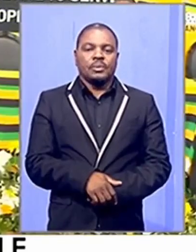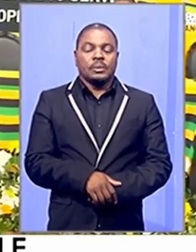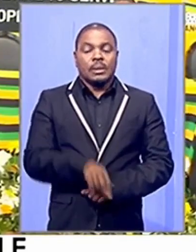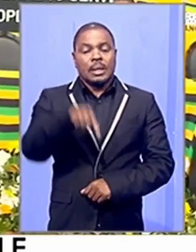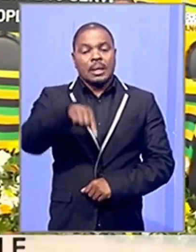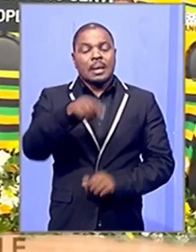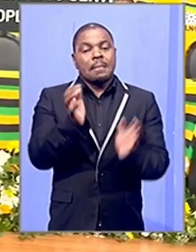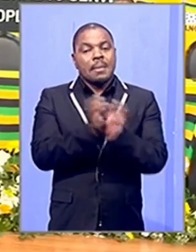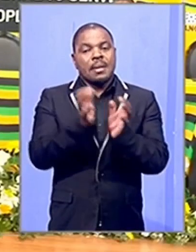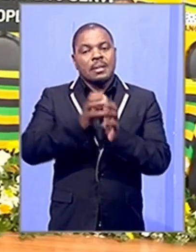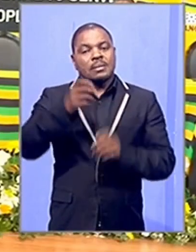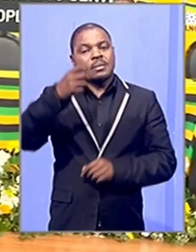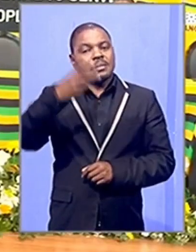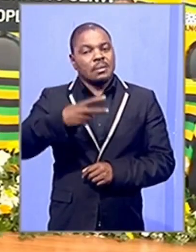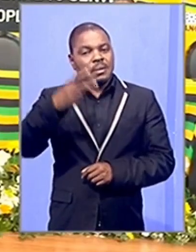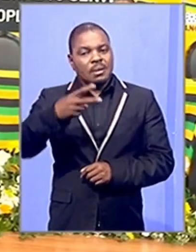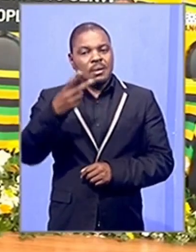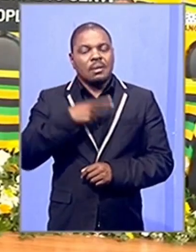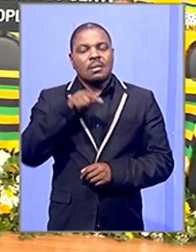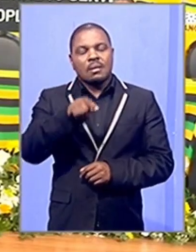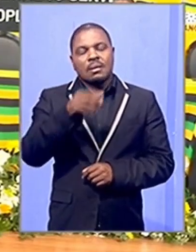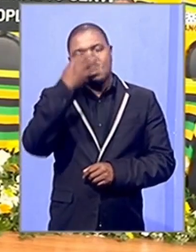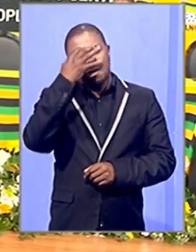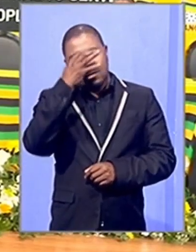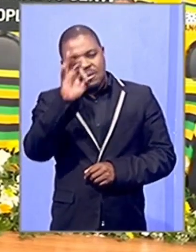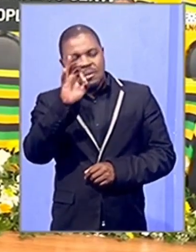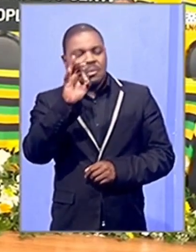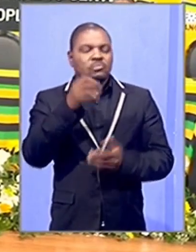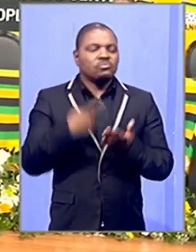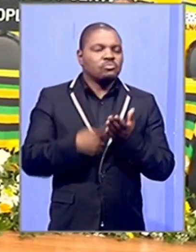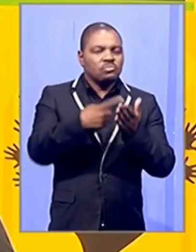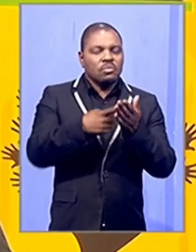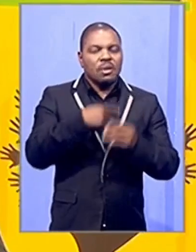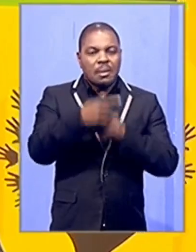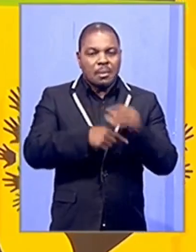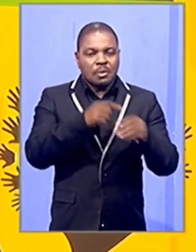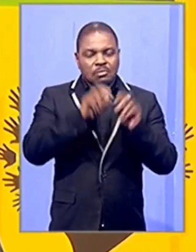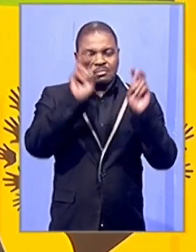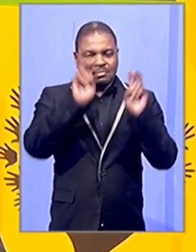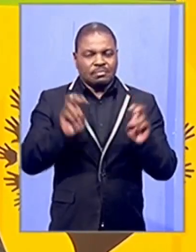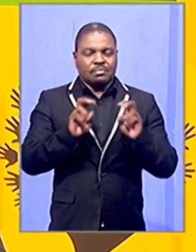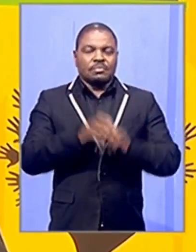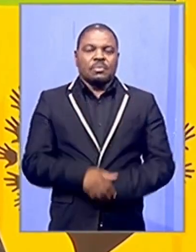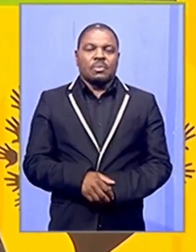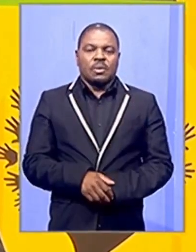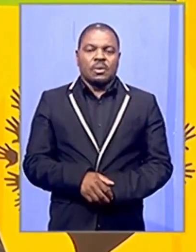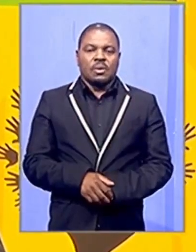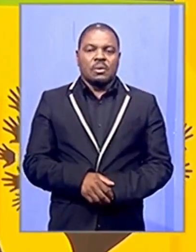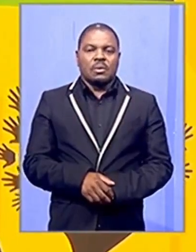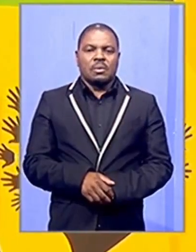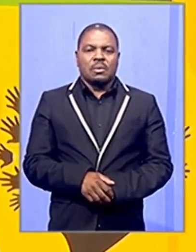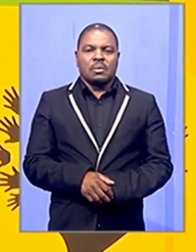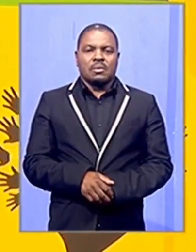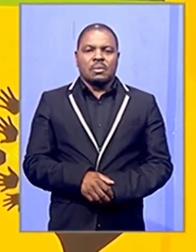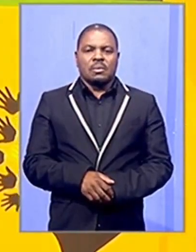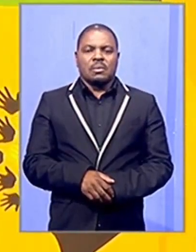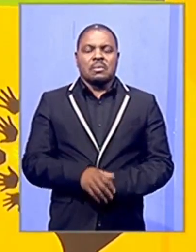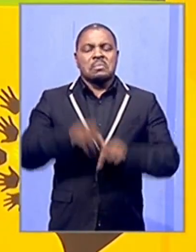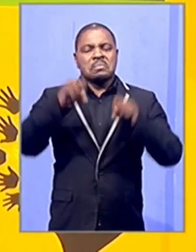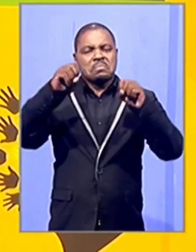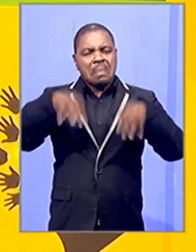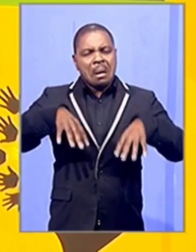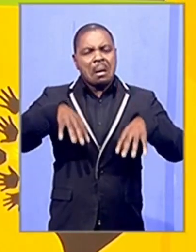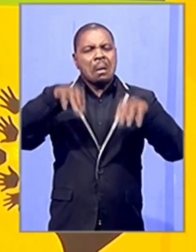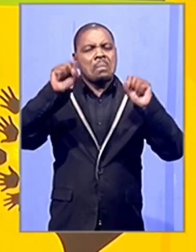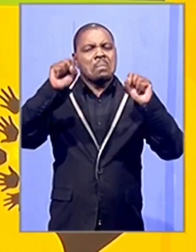Kopano ena ke ya bobedi ya manola maano a mmuso bothateng ba motlakase. Load shedding is continuing